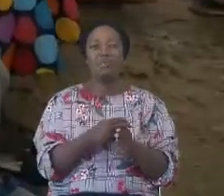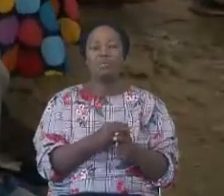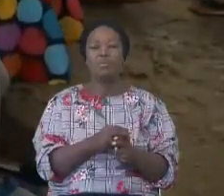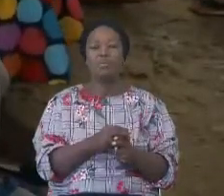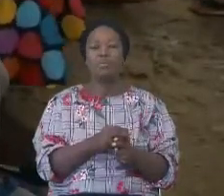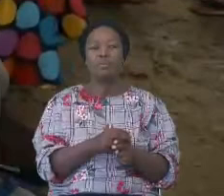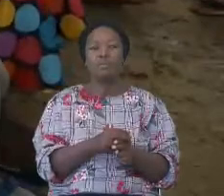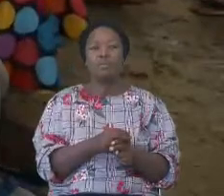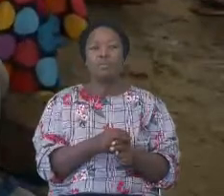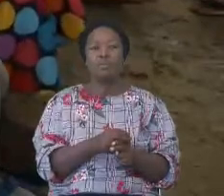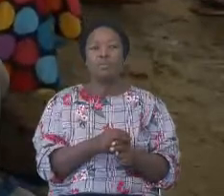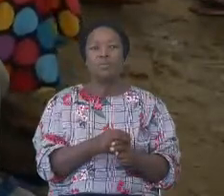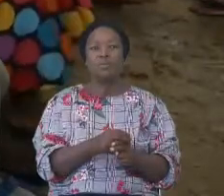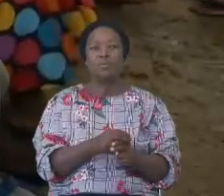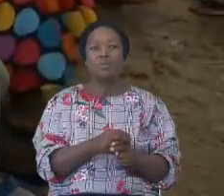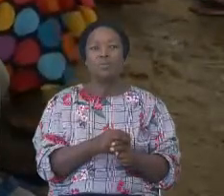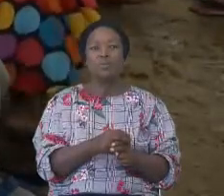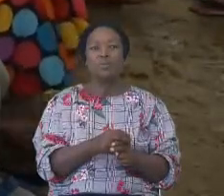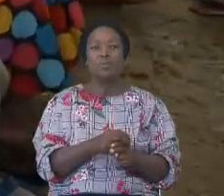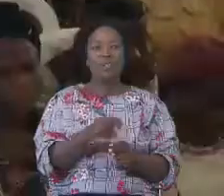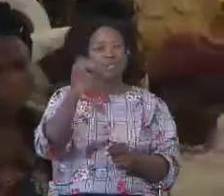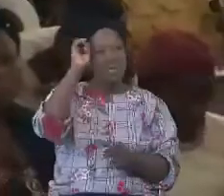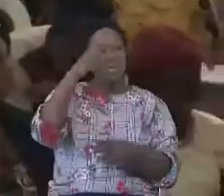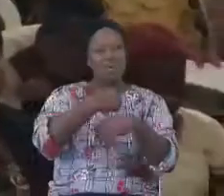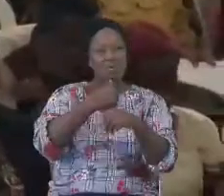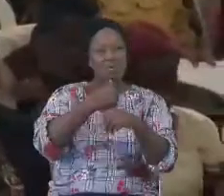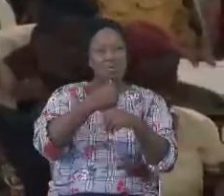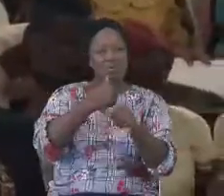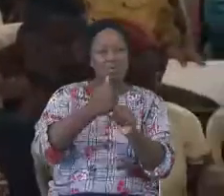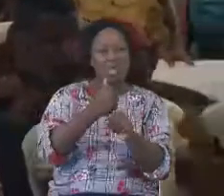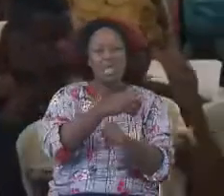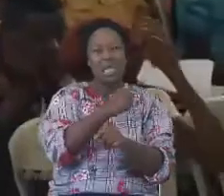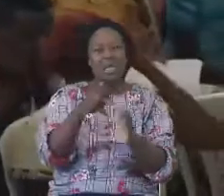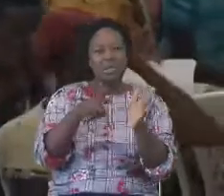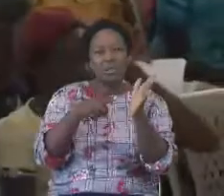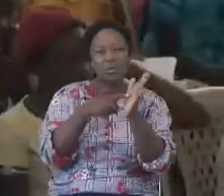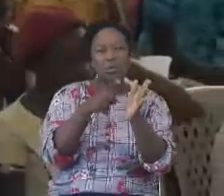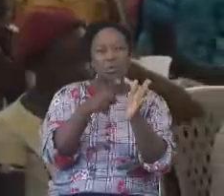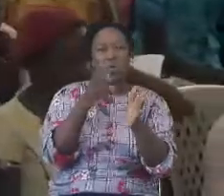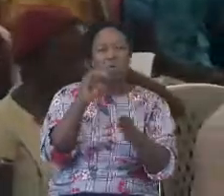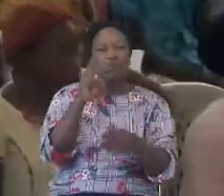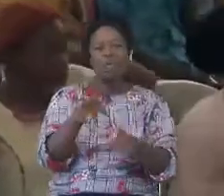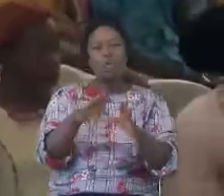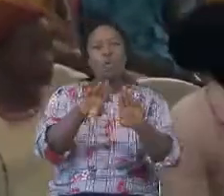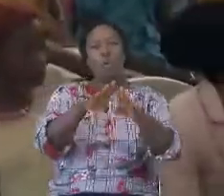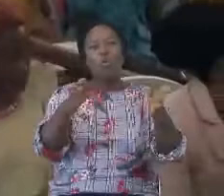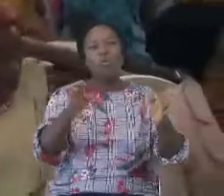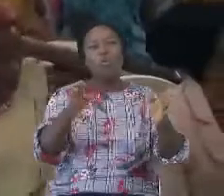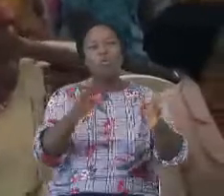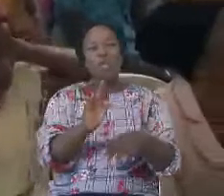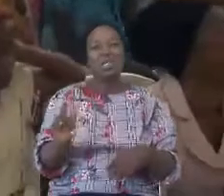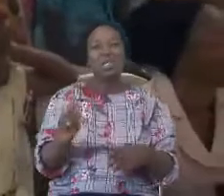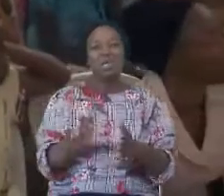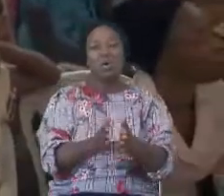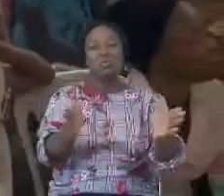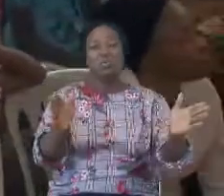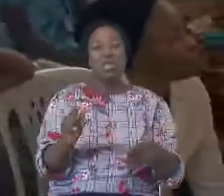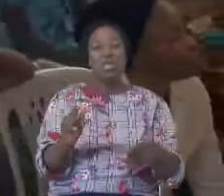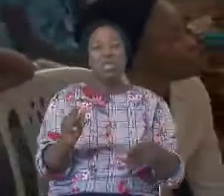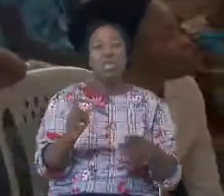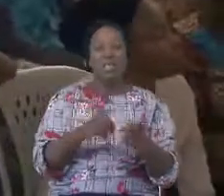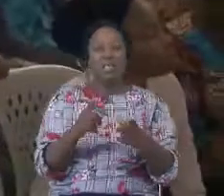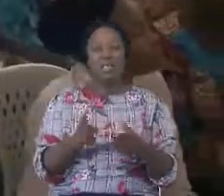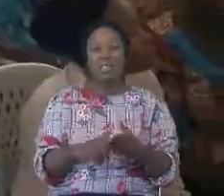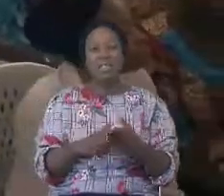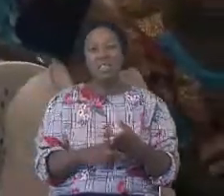conquered, they are finished in your life, in Jesus' name. He made a show of